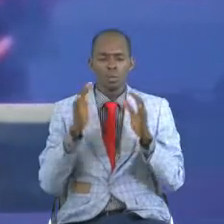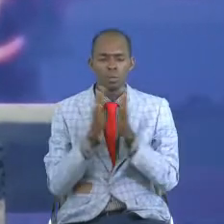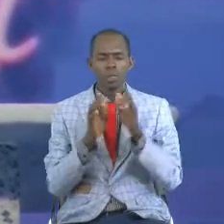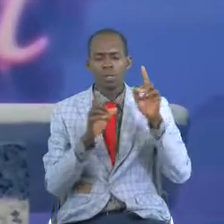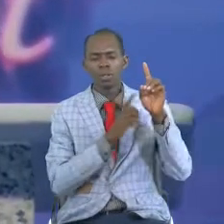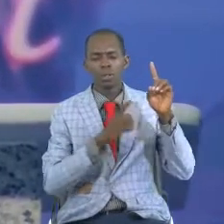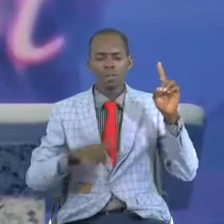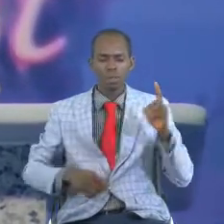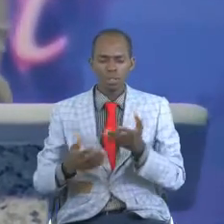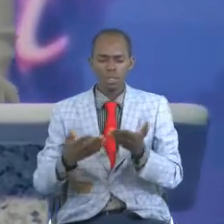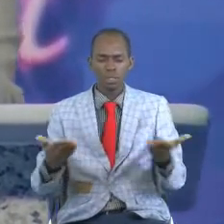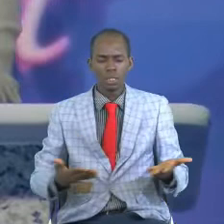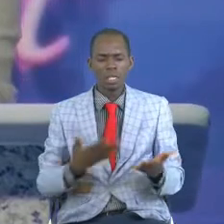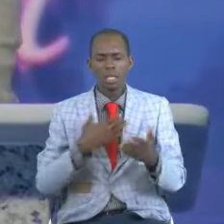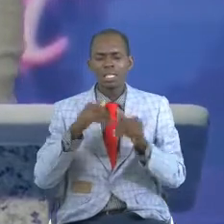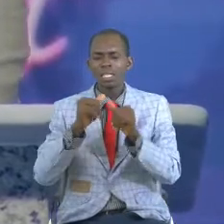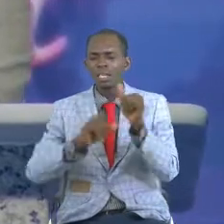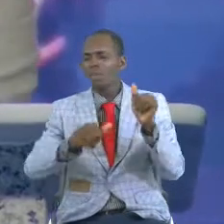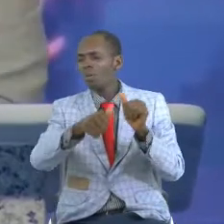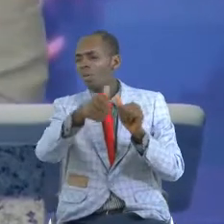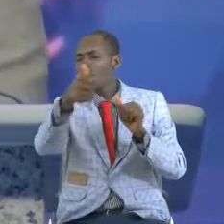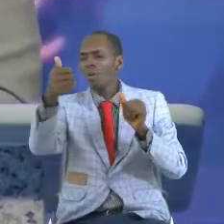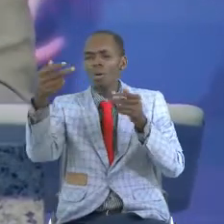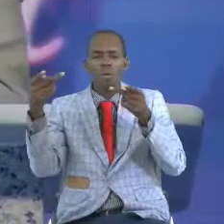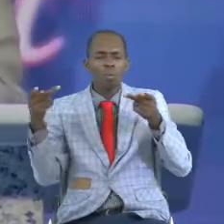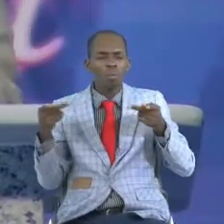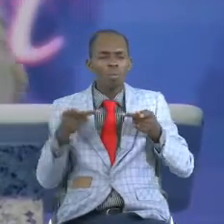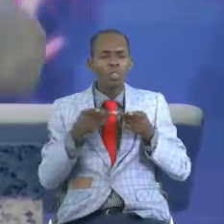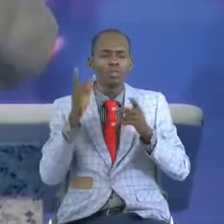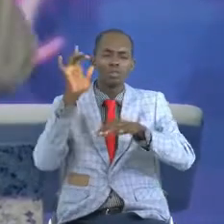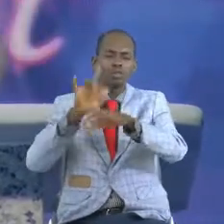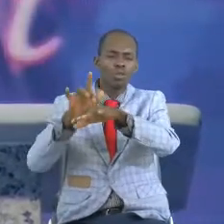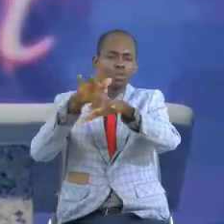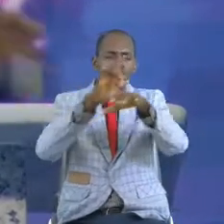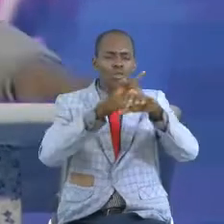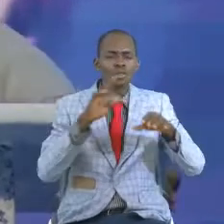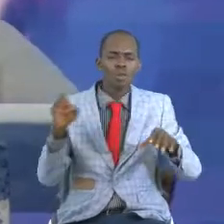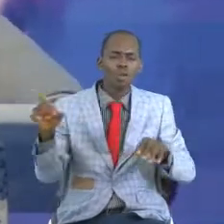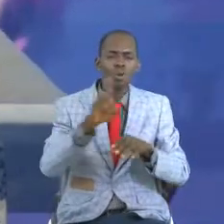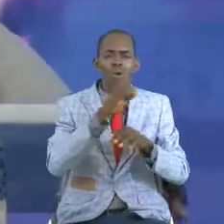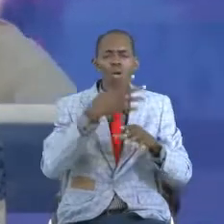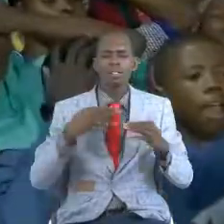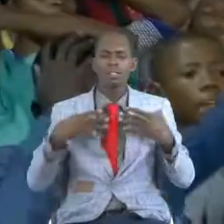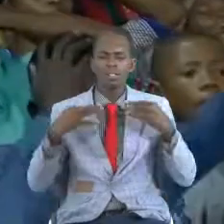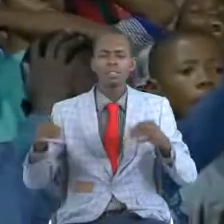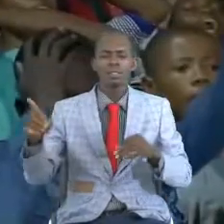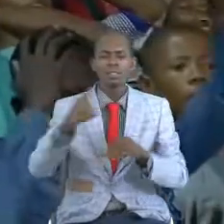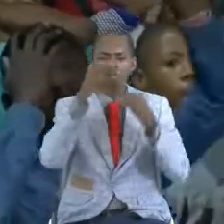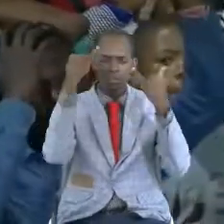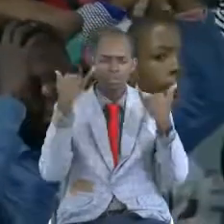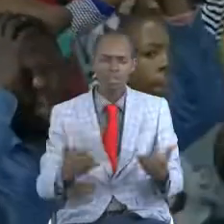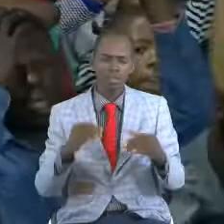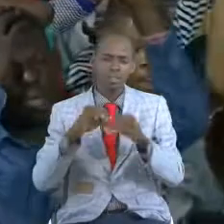every other place, touch them, heal them now in Jesus' name.